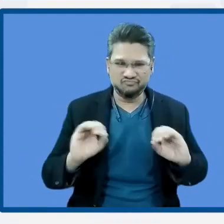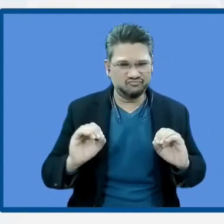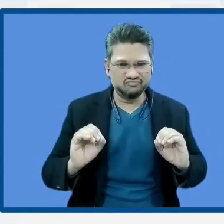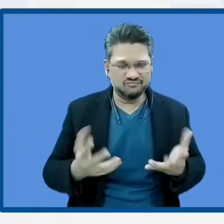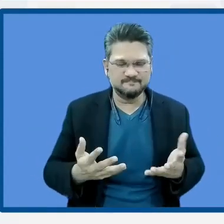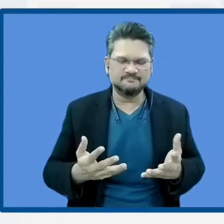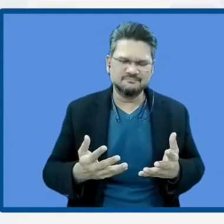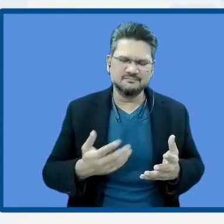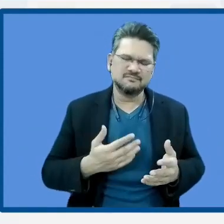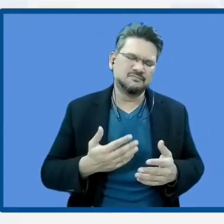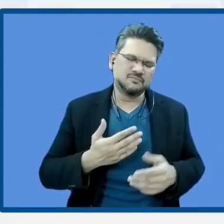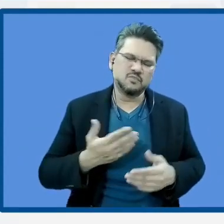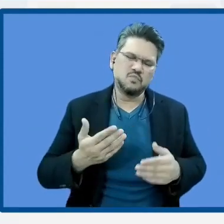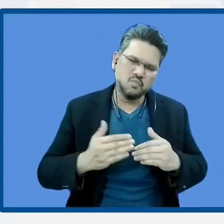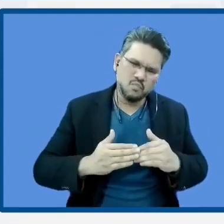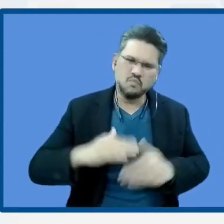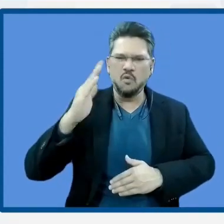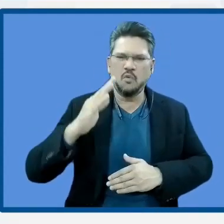sector investment.